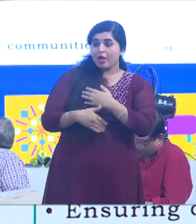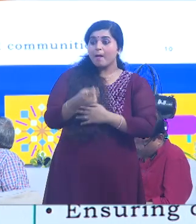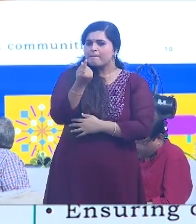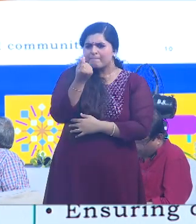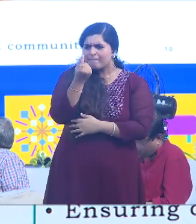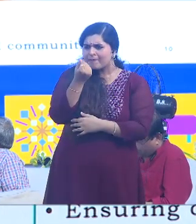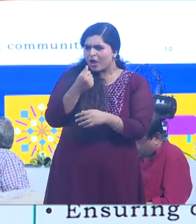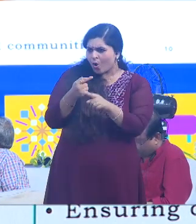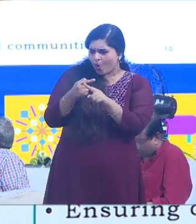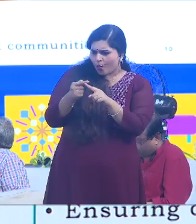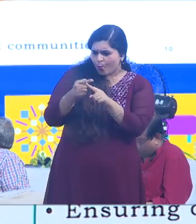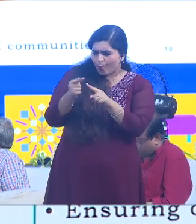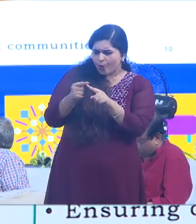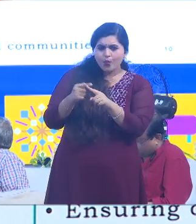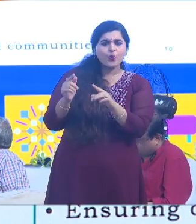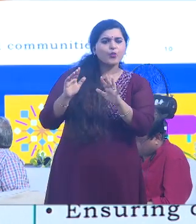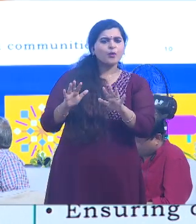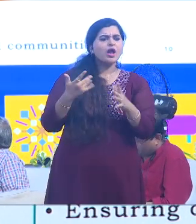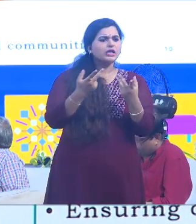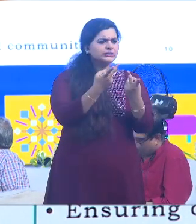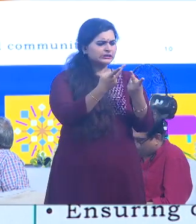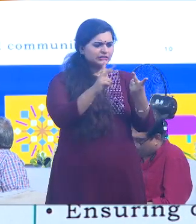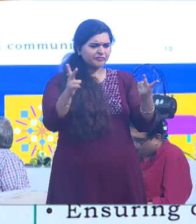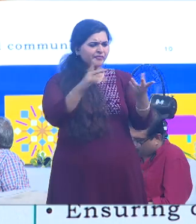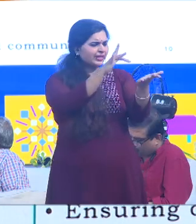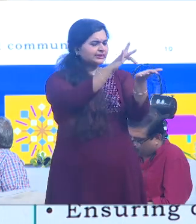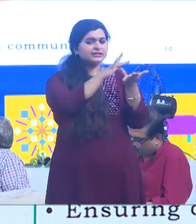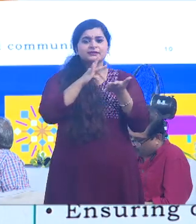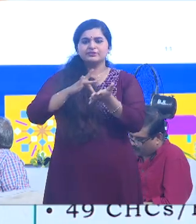people-friendly transformation of the various centers. Next slide.